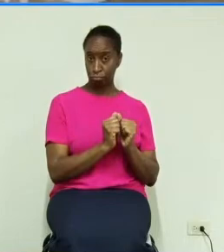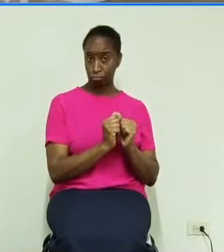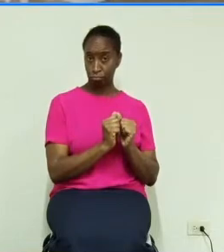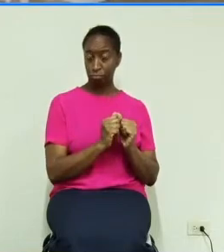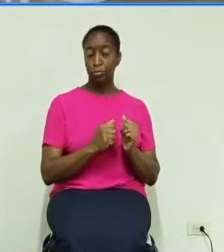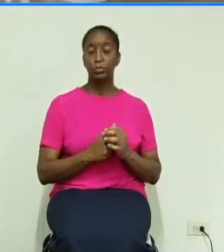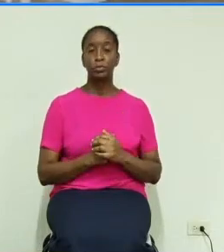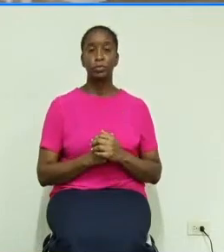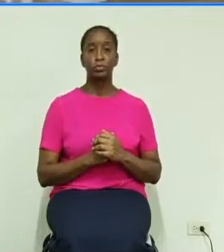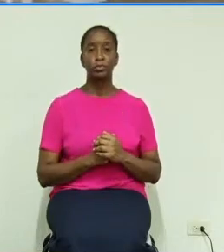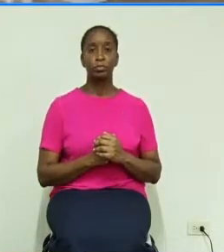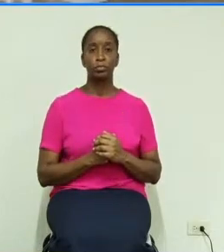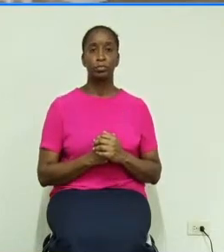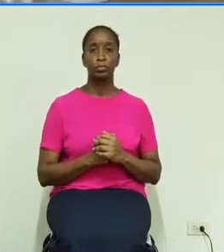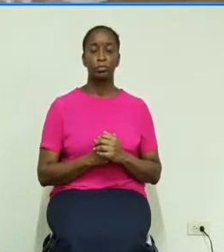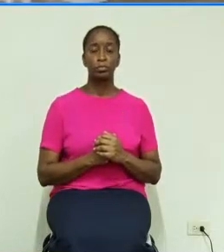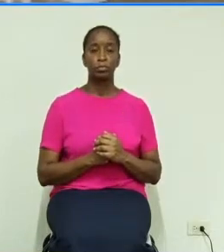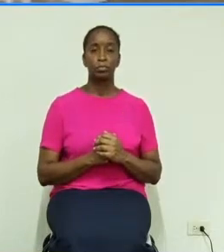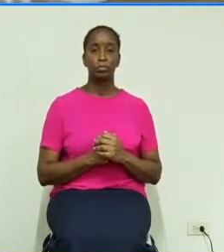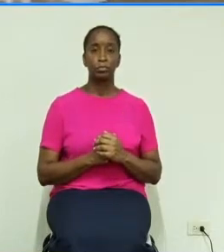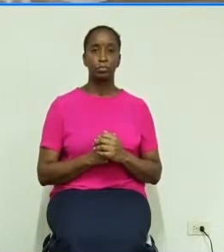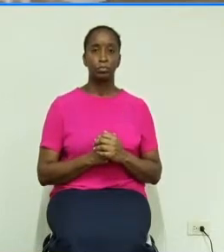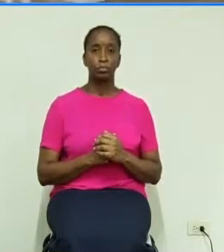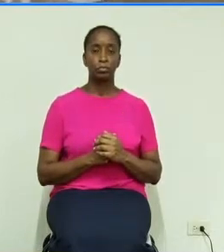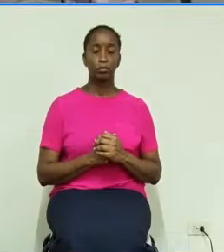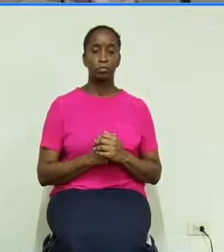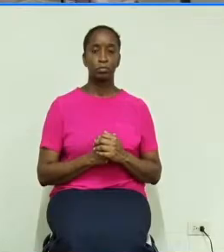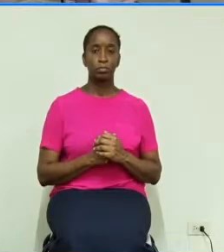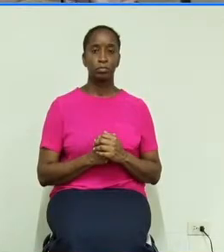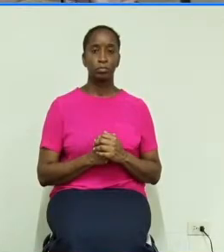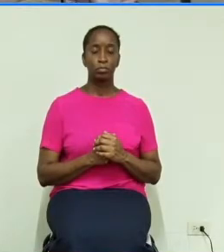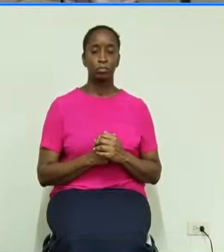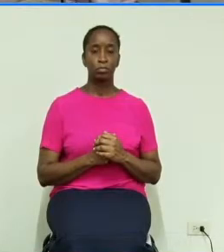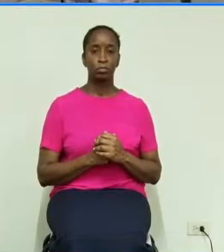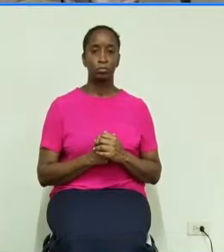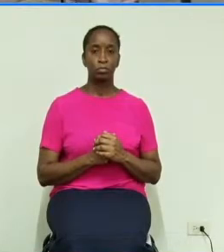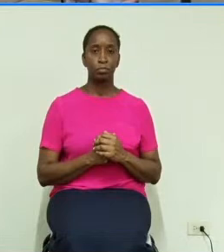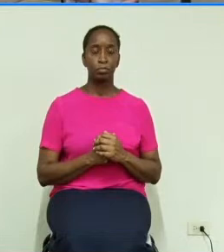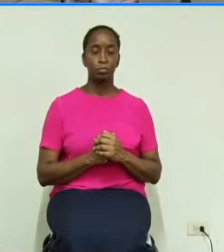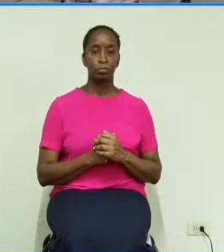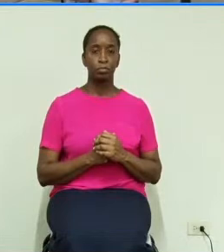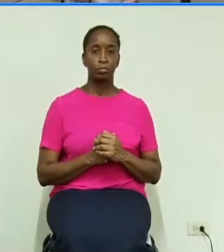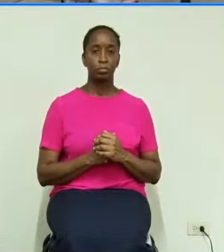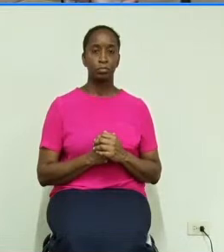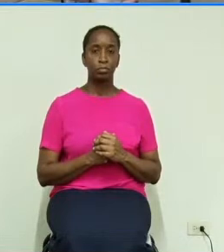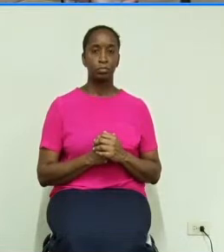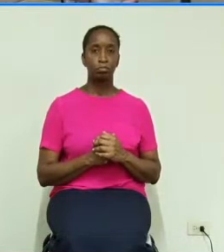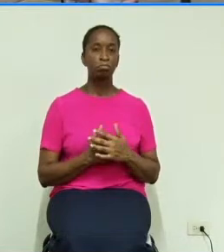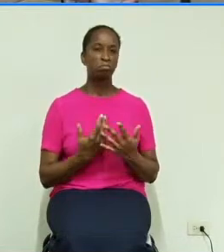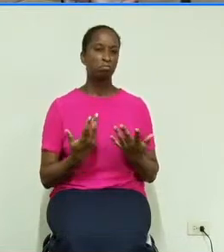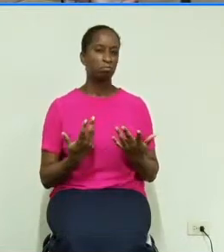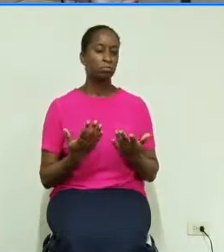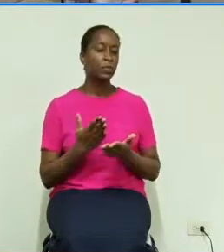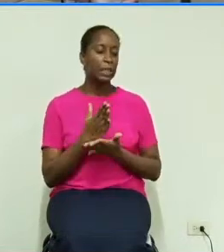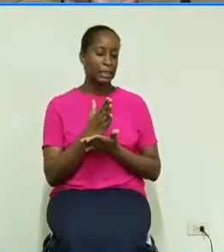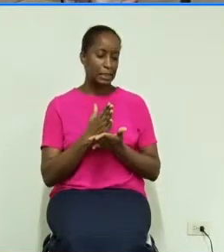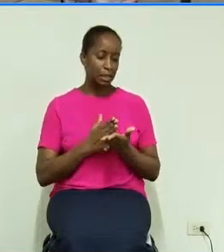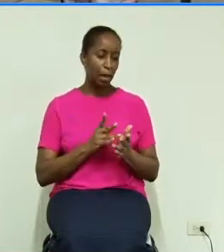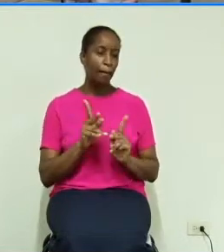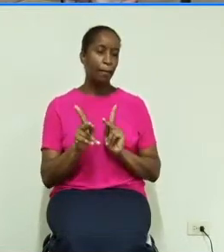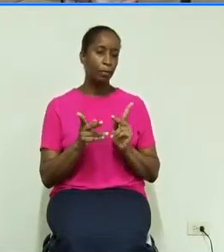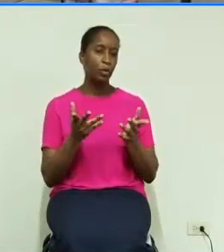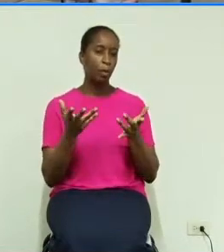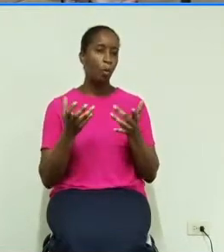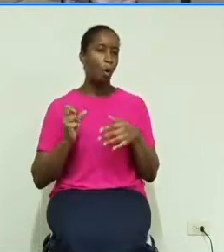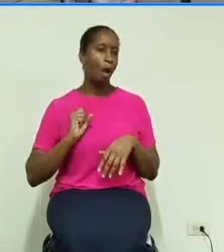system. There are some who support that view. Speaking for myself, I